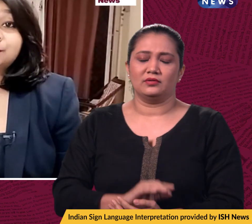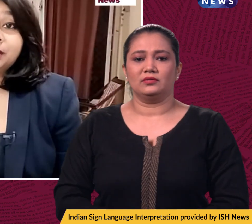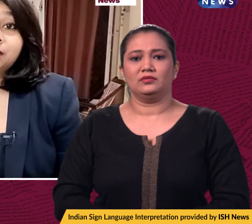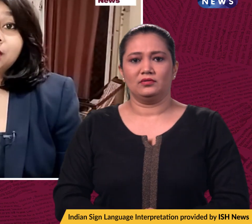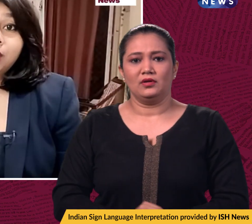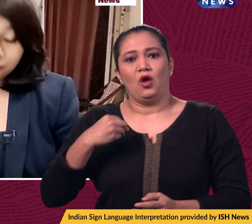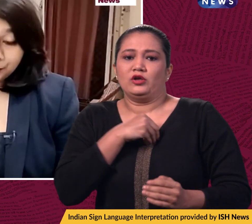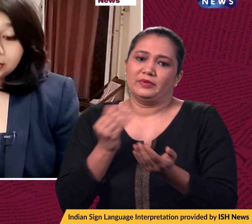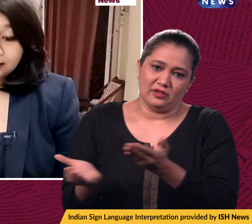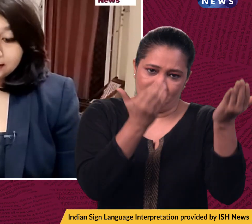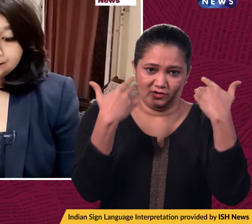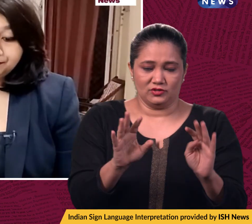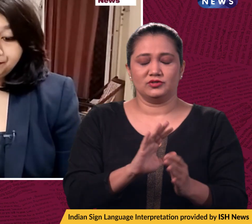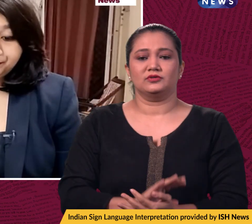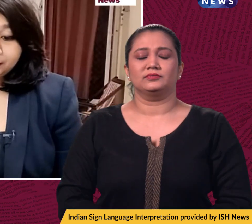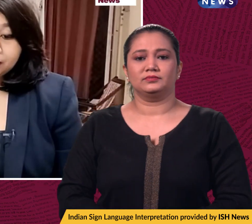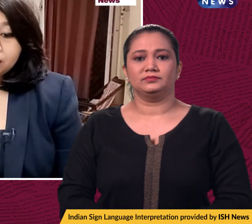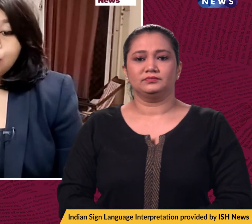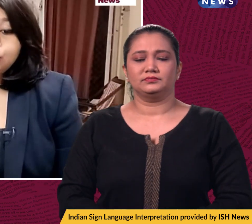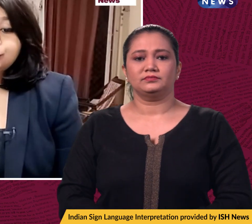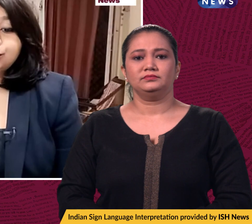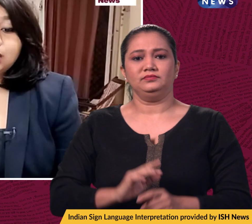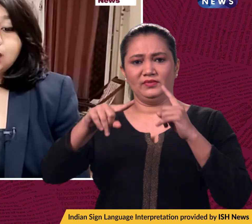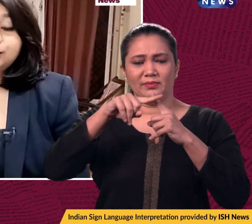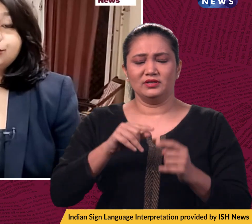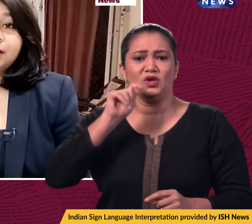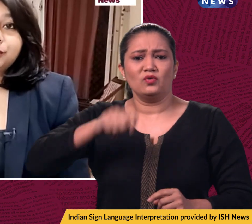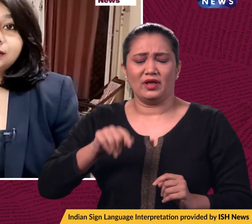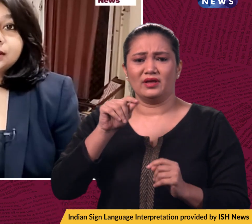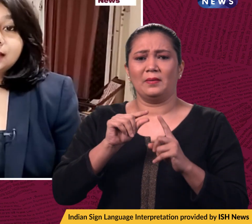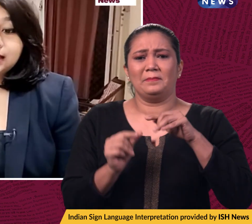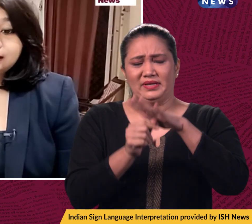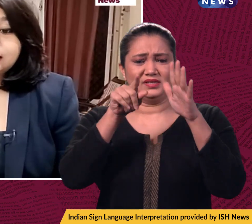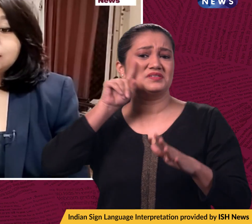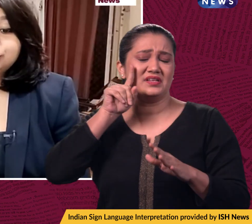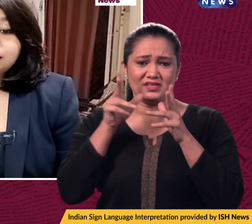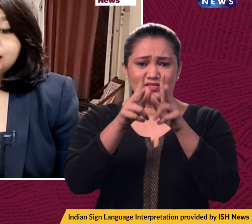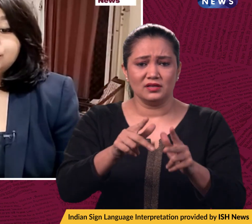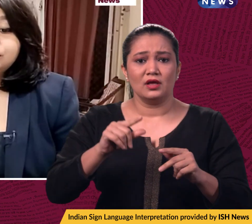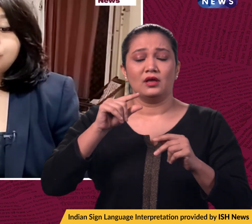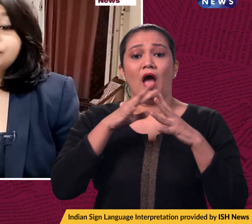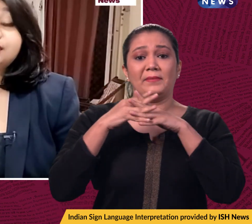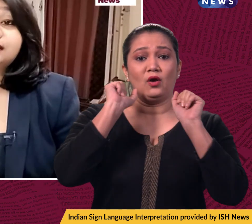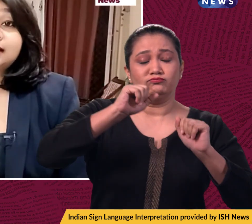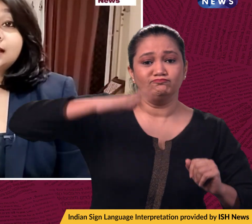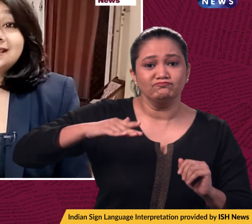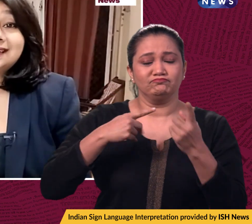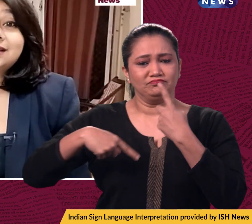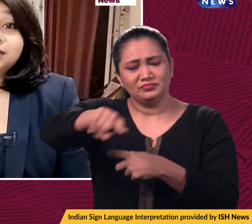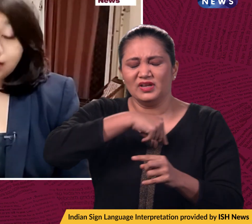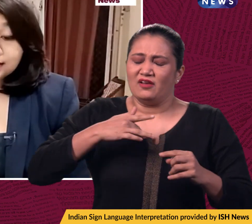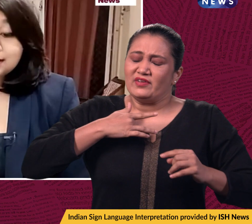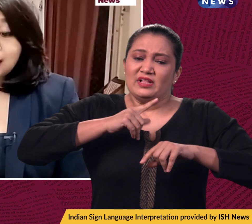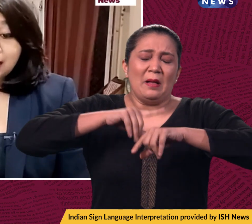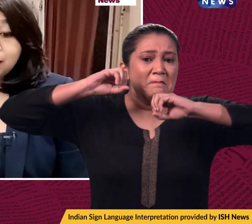and has been hospitalized. Also, Ukraine President Zelenskyy, addressing the US Congress, has said that it